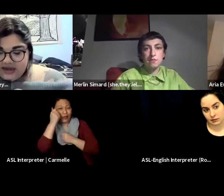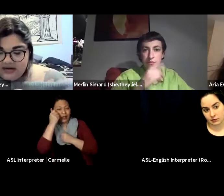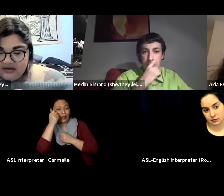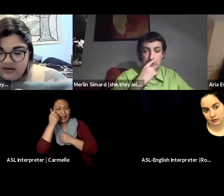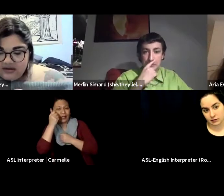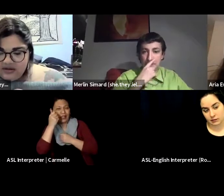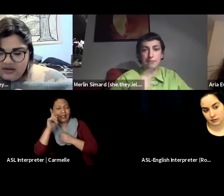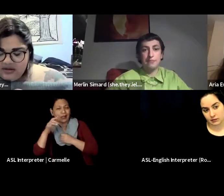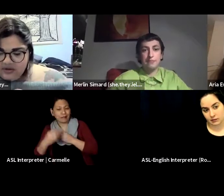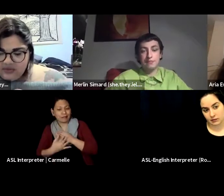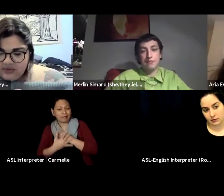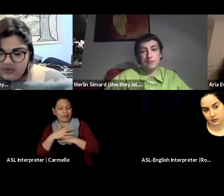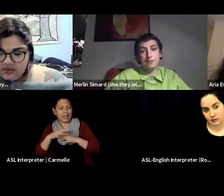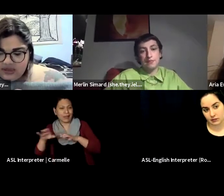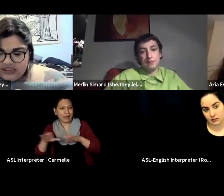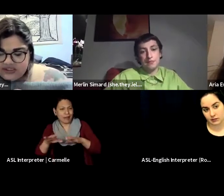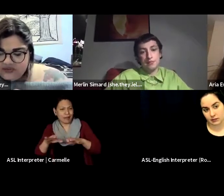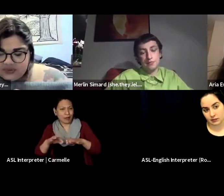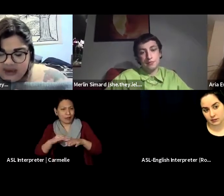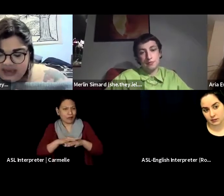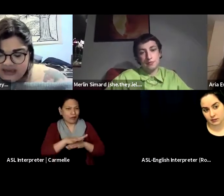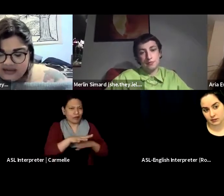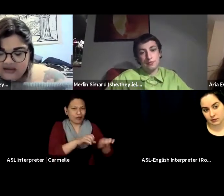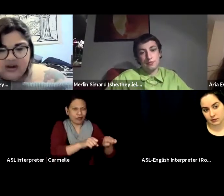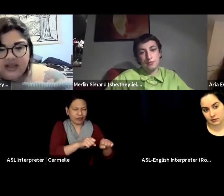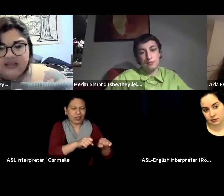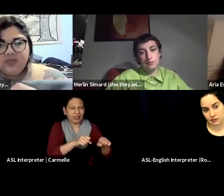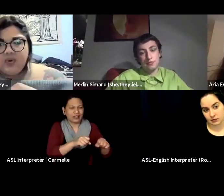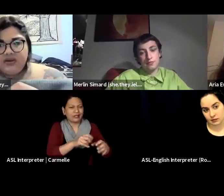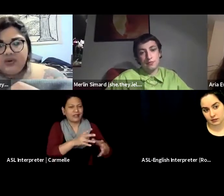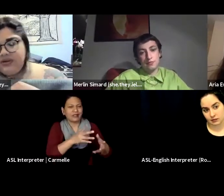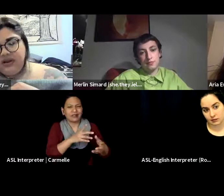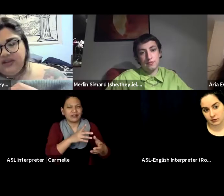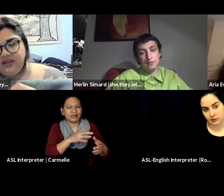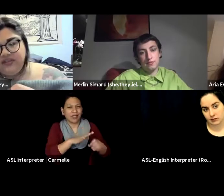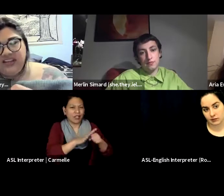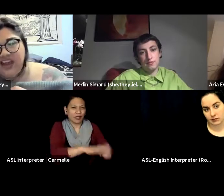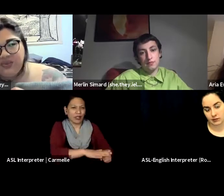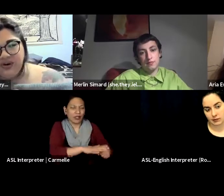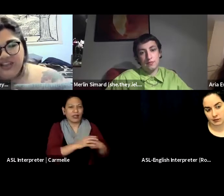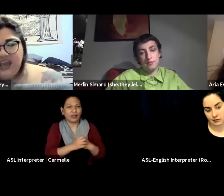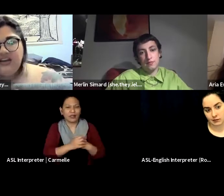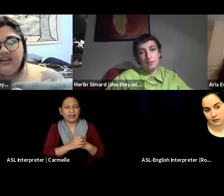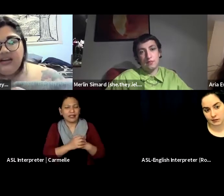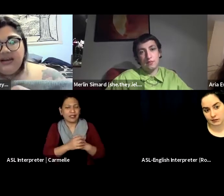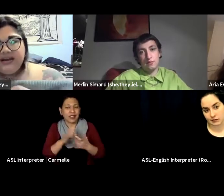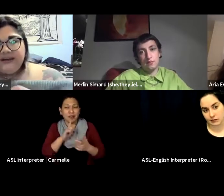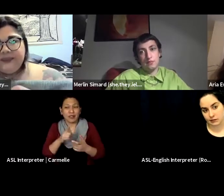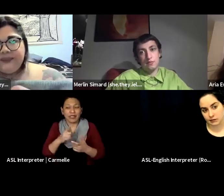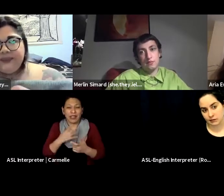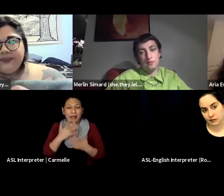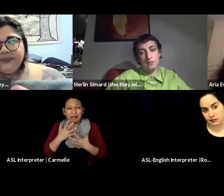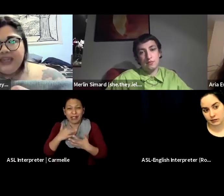just then, you know, I just feel bad that they're not at the point where they've done that work yet.